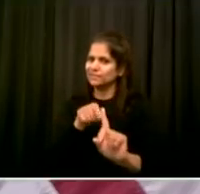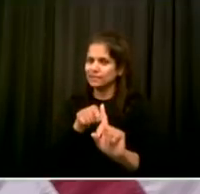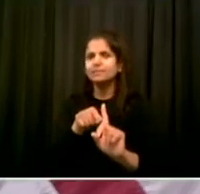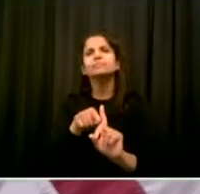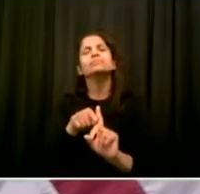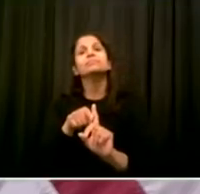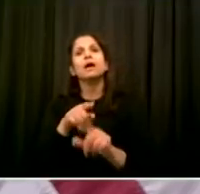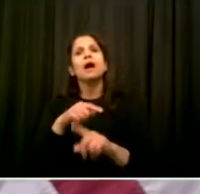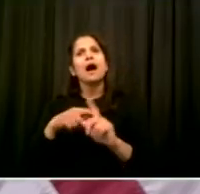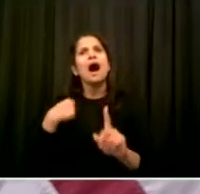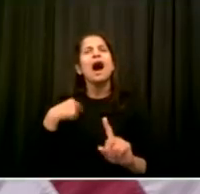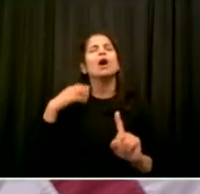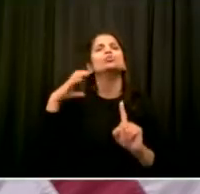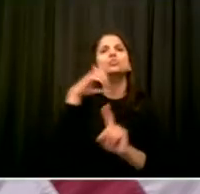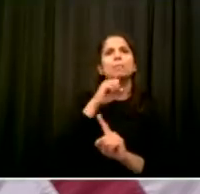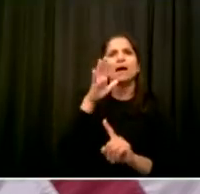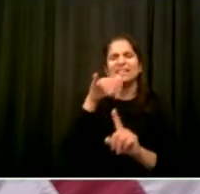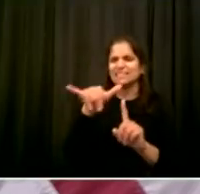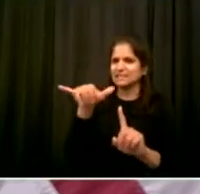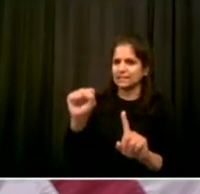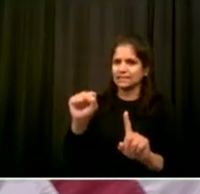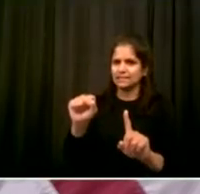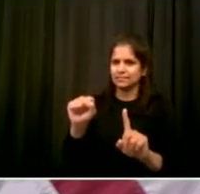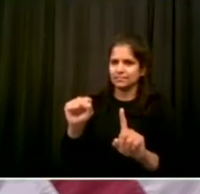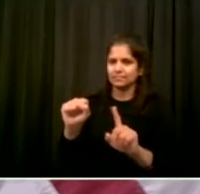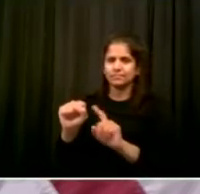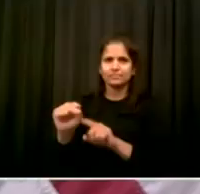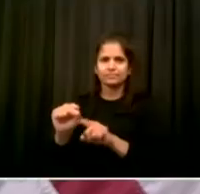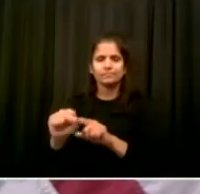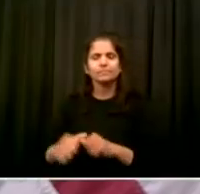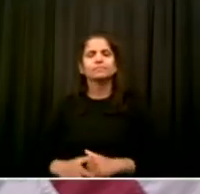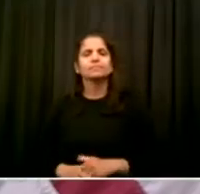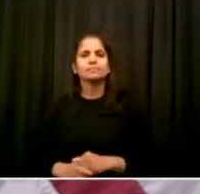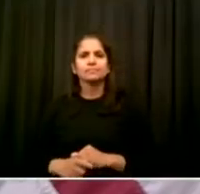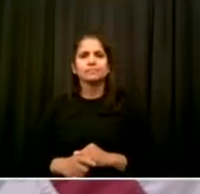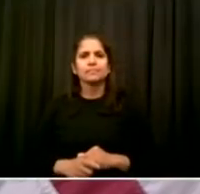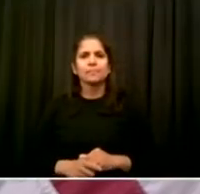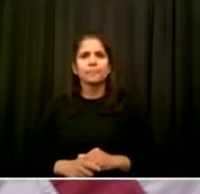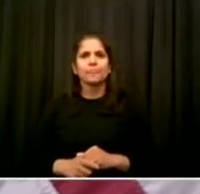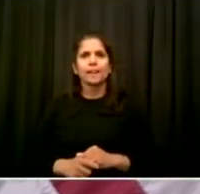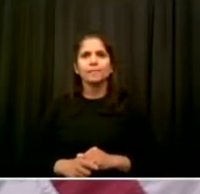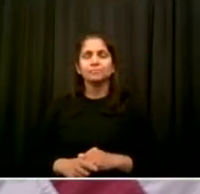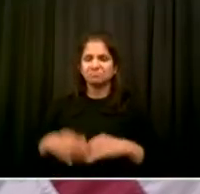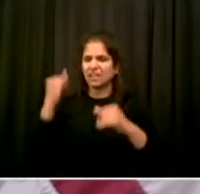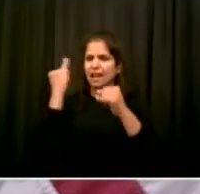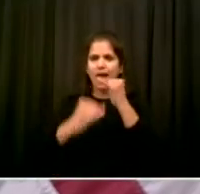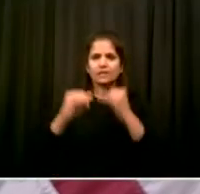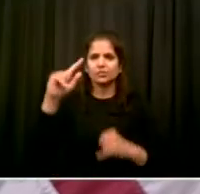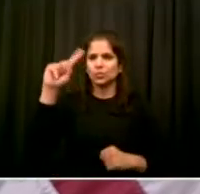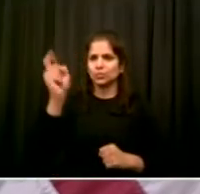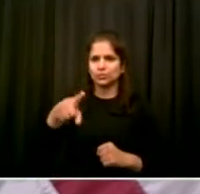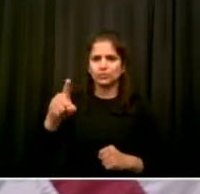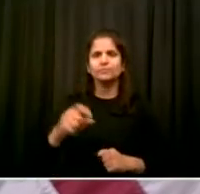Thank you. Last question for today, we have Robert from Bronx Chronicle.